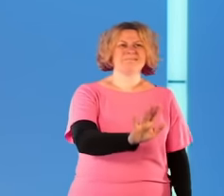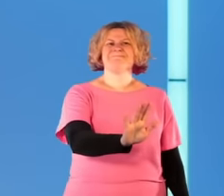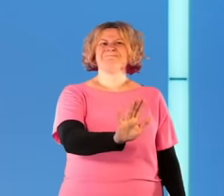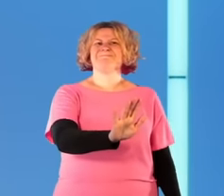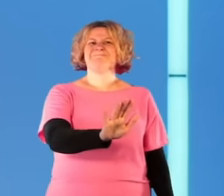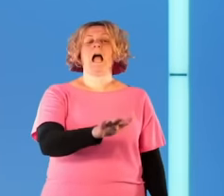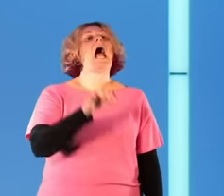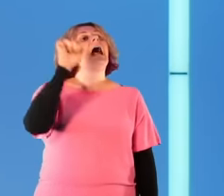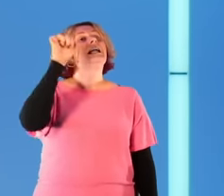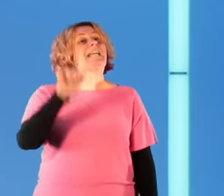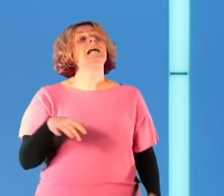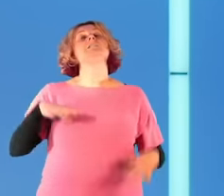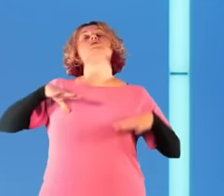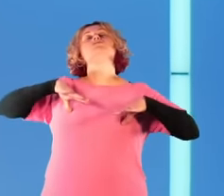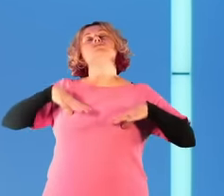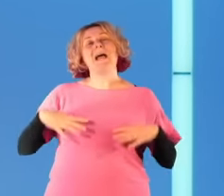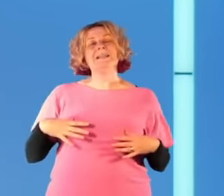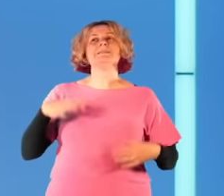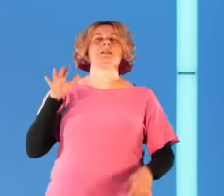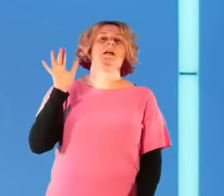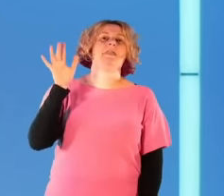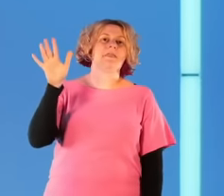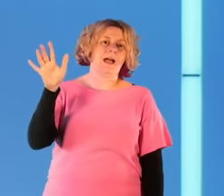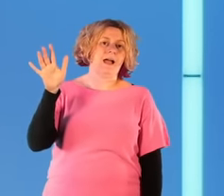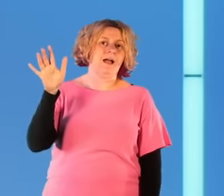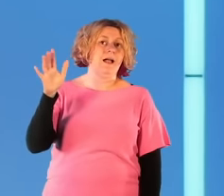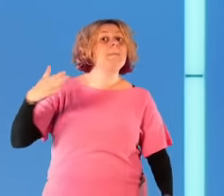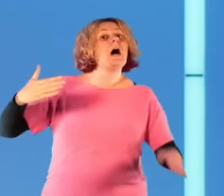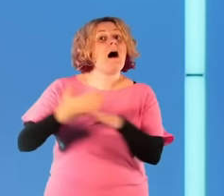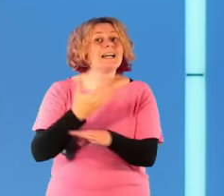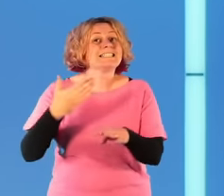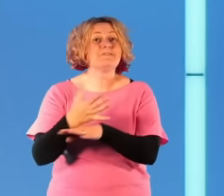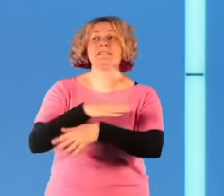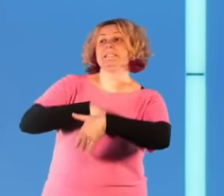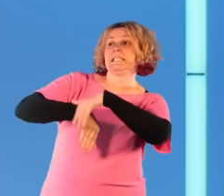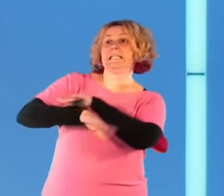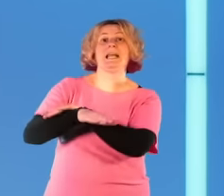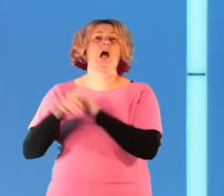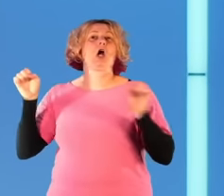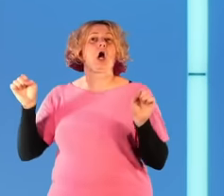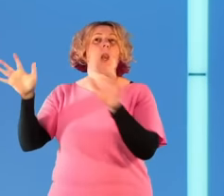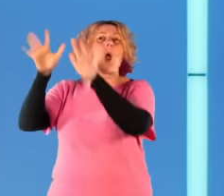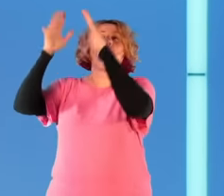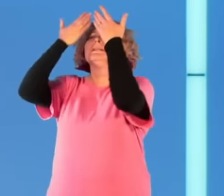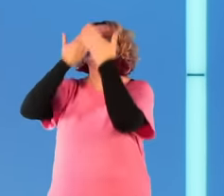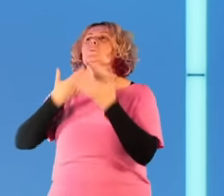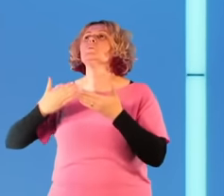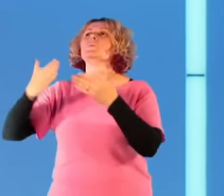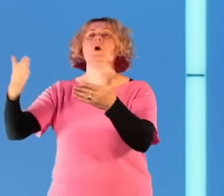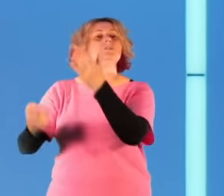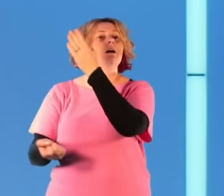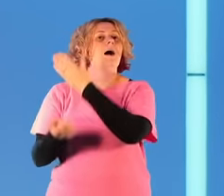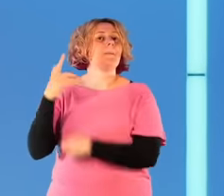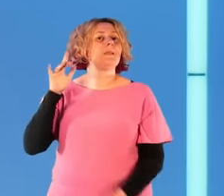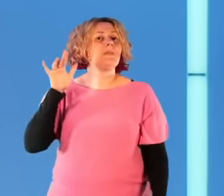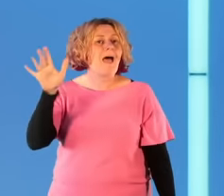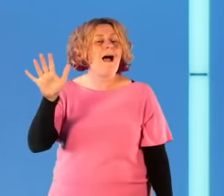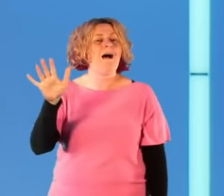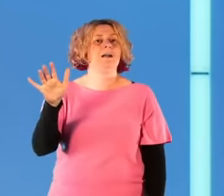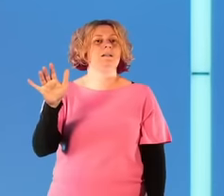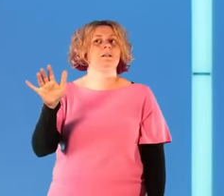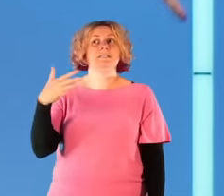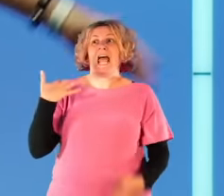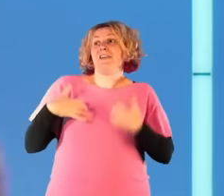Yes, it's a place of rest, but it's a place of activity. It's a place of glorious worship. It's a place